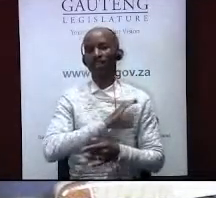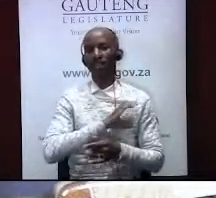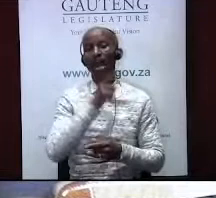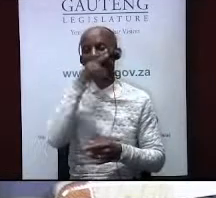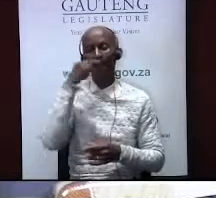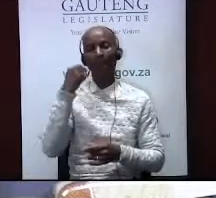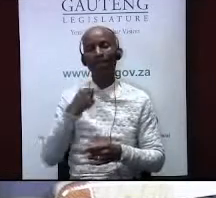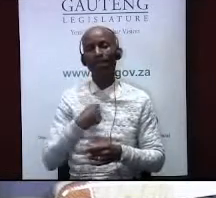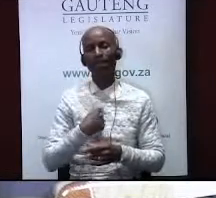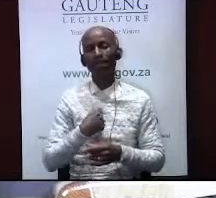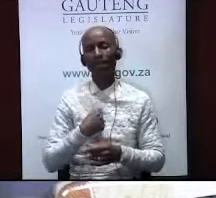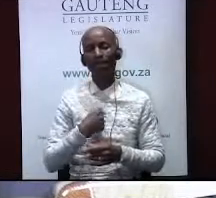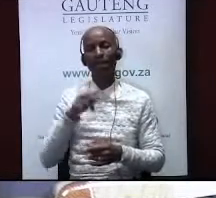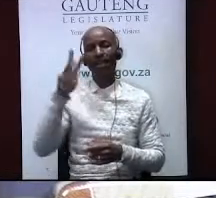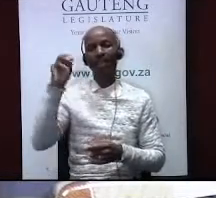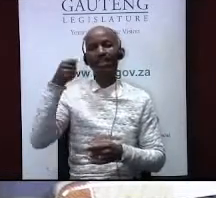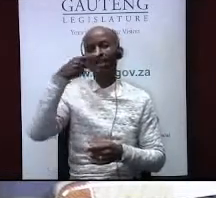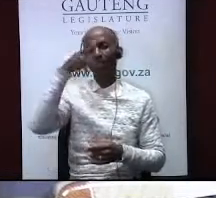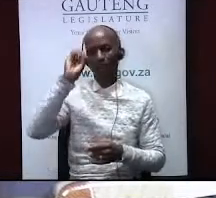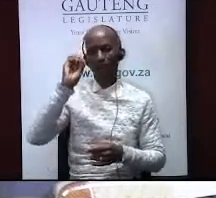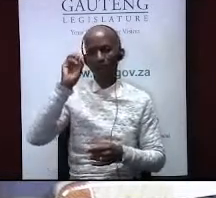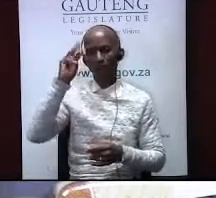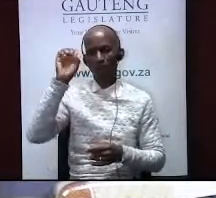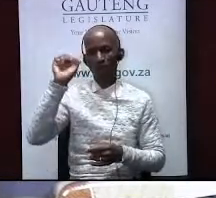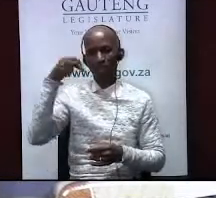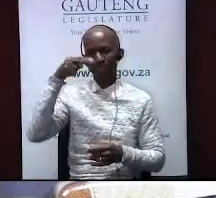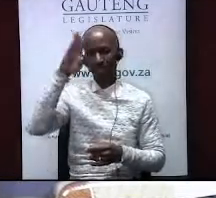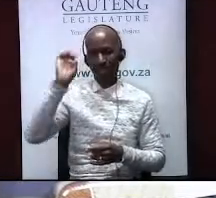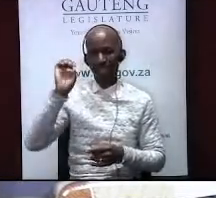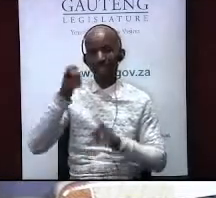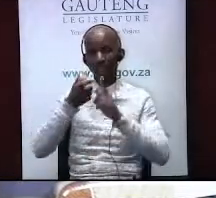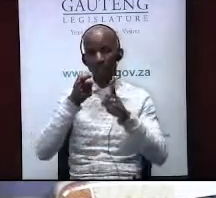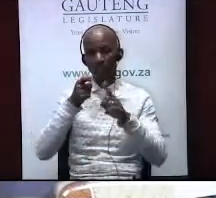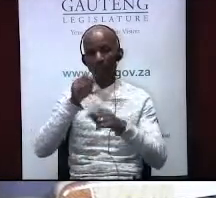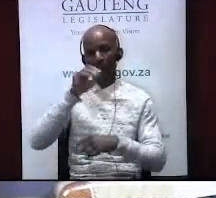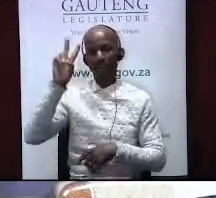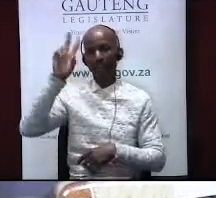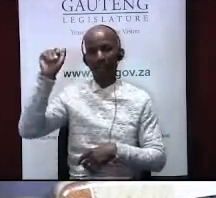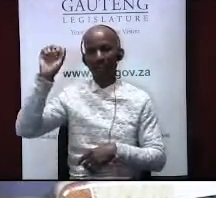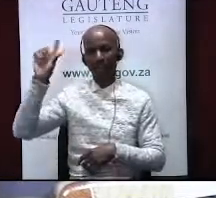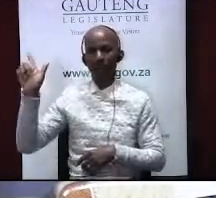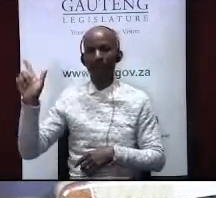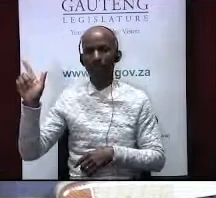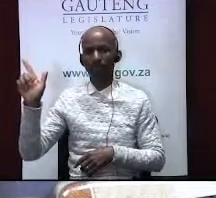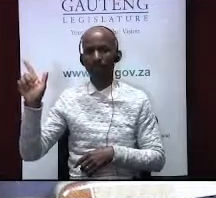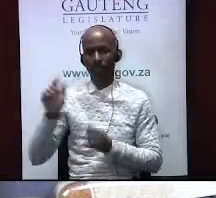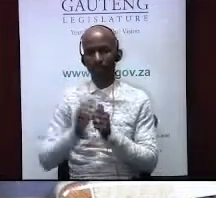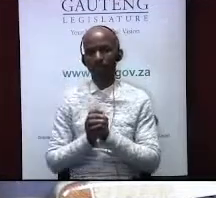My name is Matapelo Mutibe. I come from the Val.